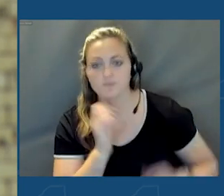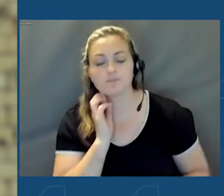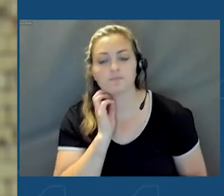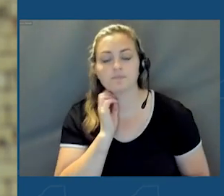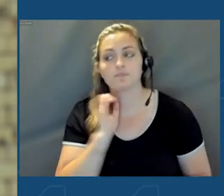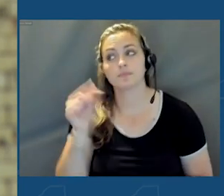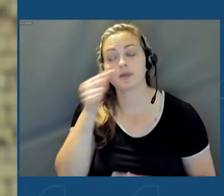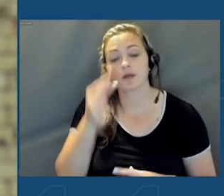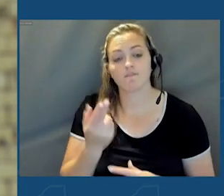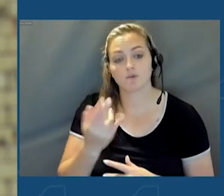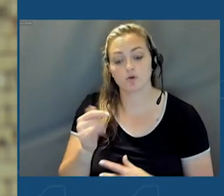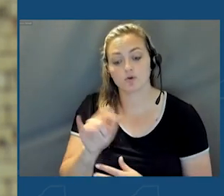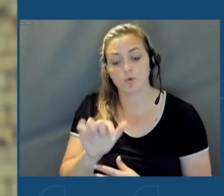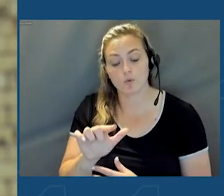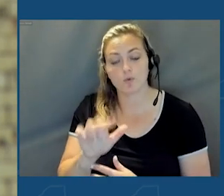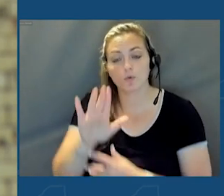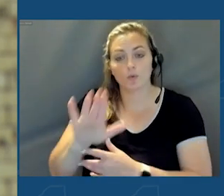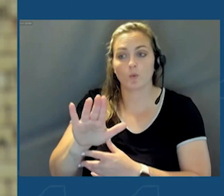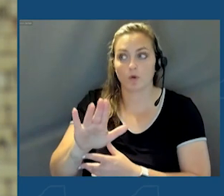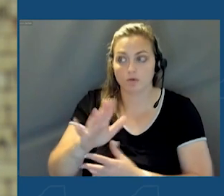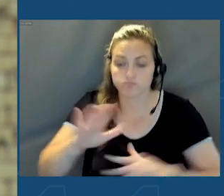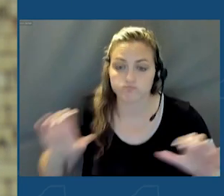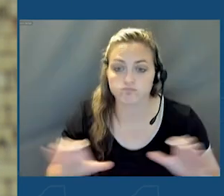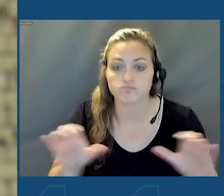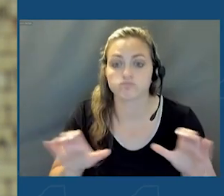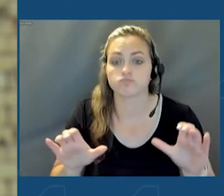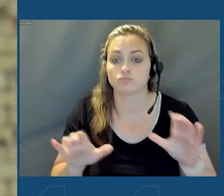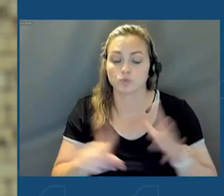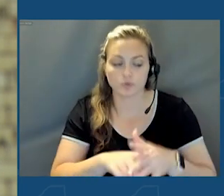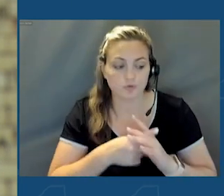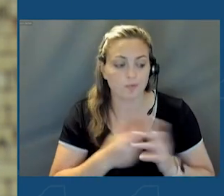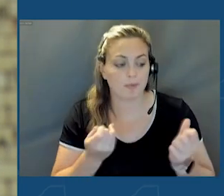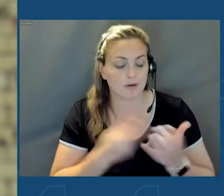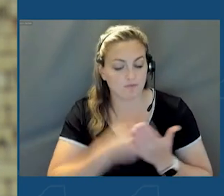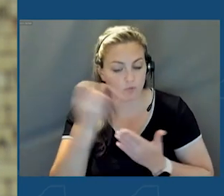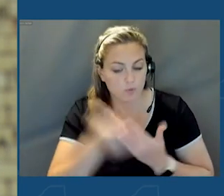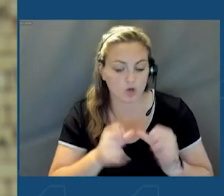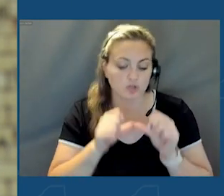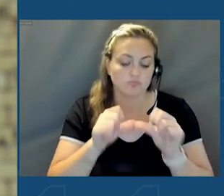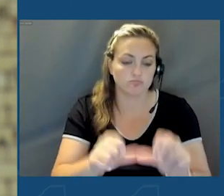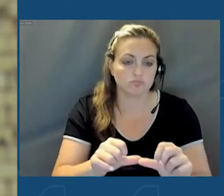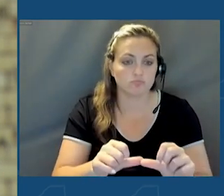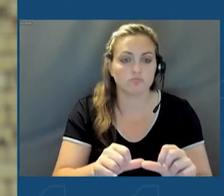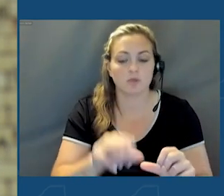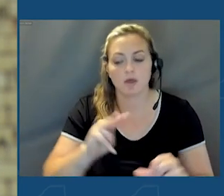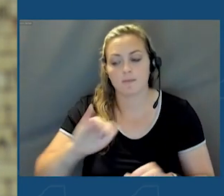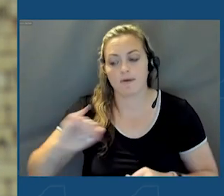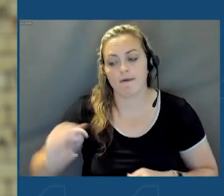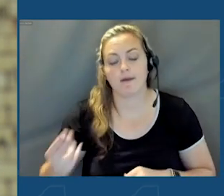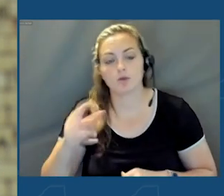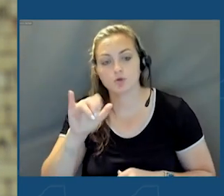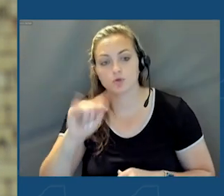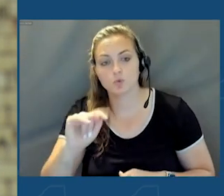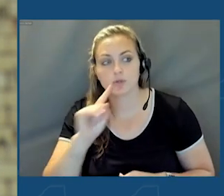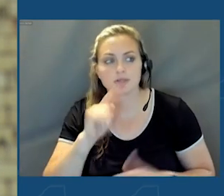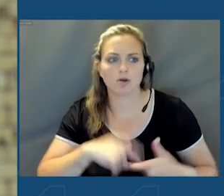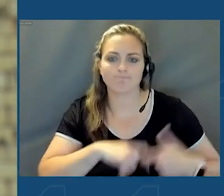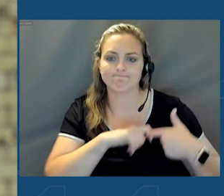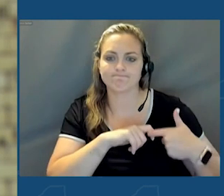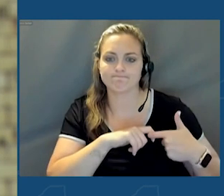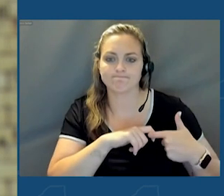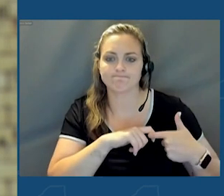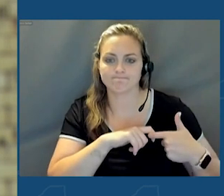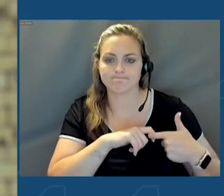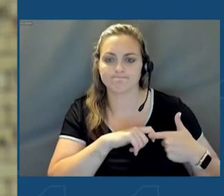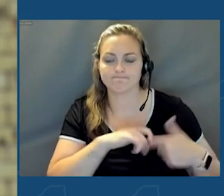Hochul's executive action will facilitate many projects in Gowanus moving forward that have MIH units and are stalled. The governor's